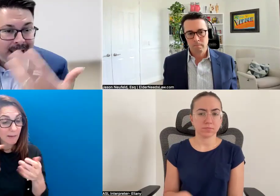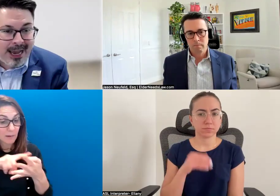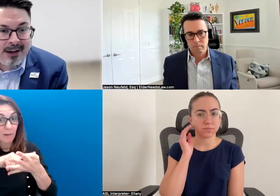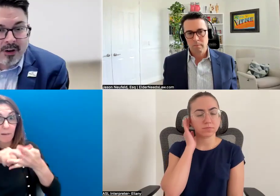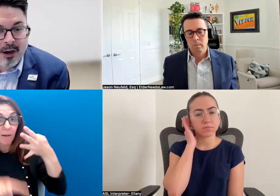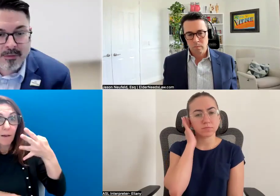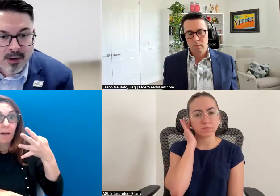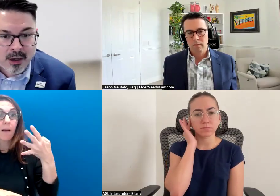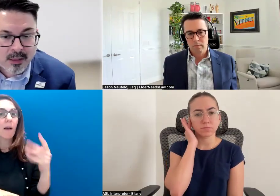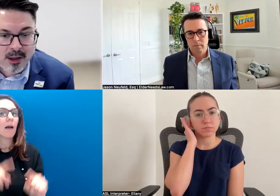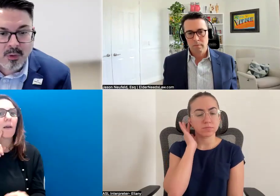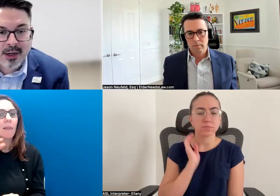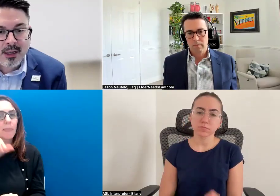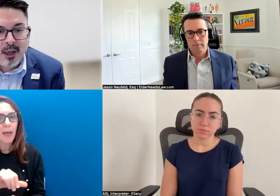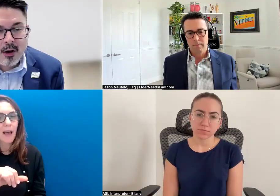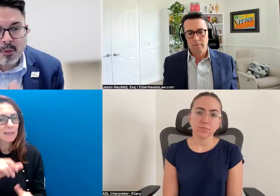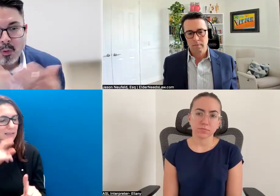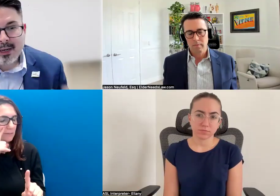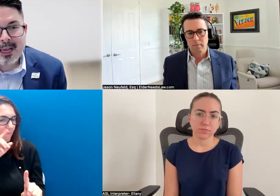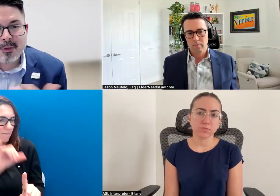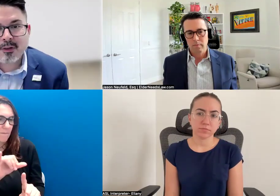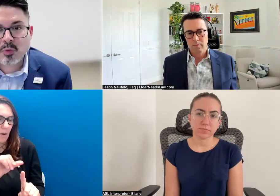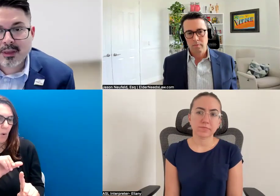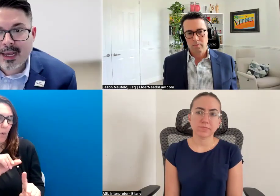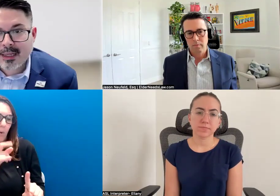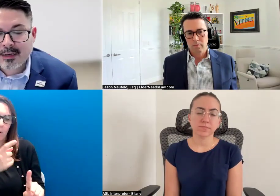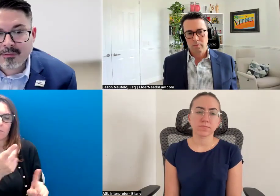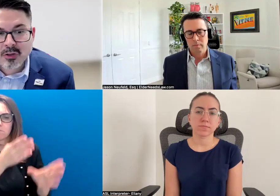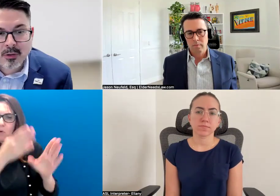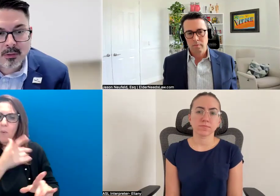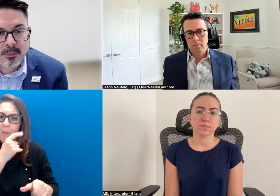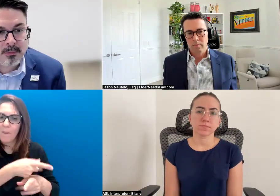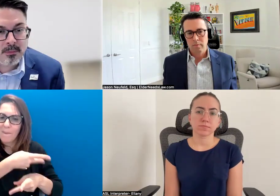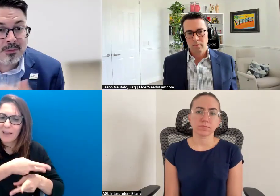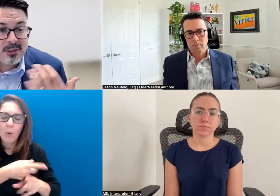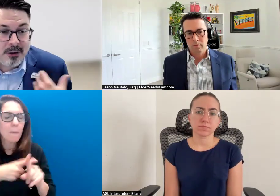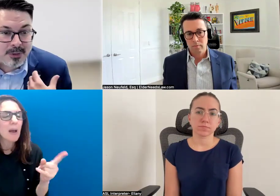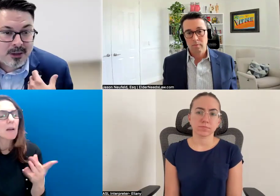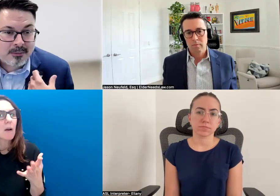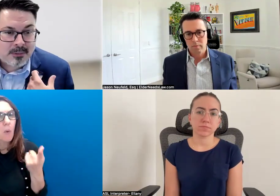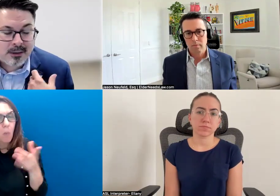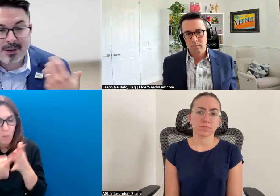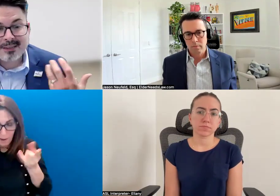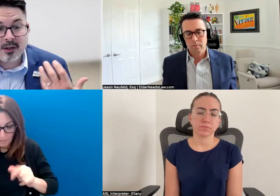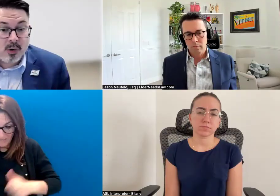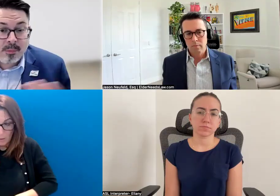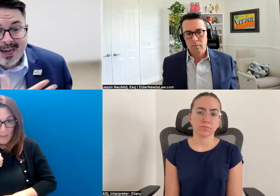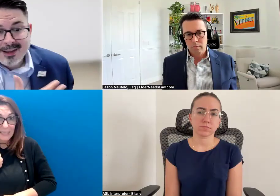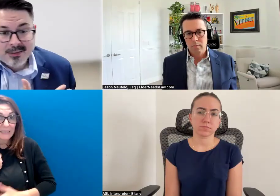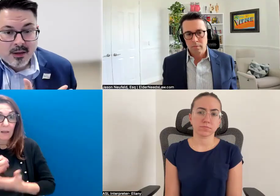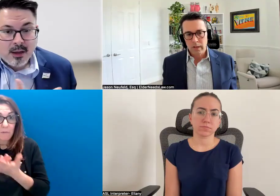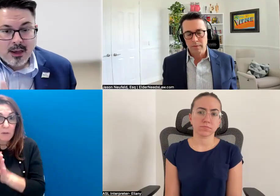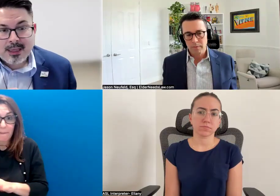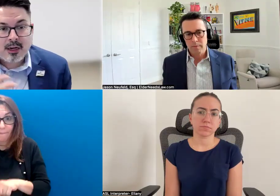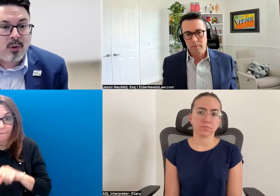on behalf of a loved one. But what happens when that individual themselves become incapacitated or